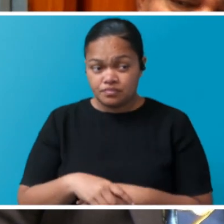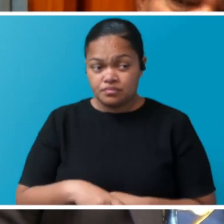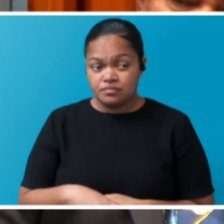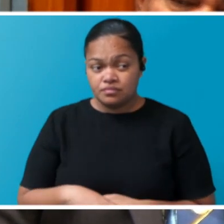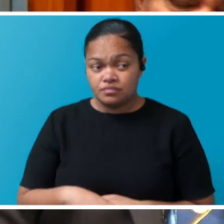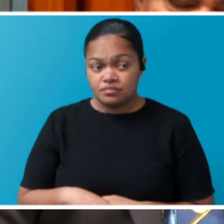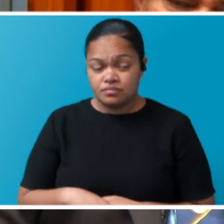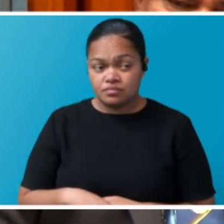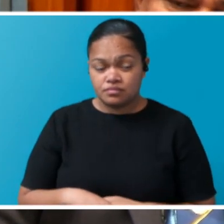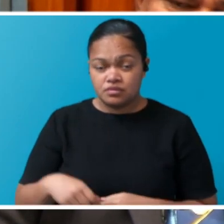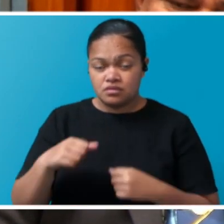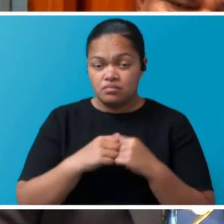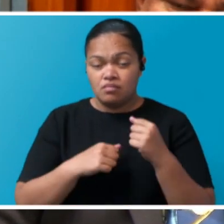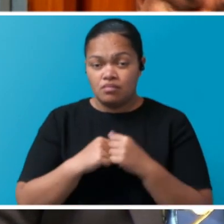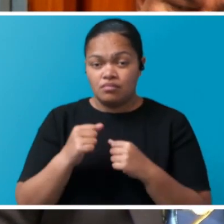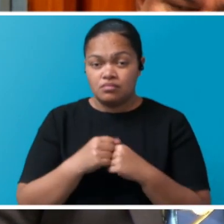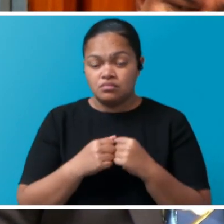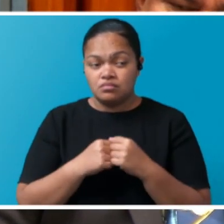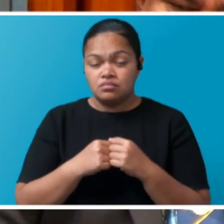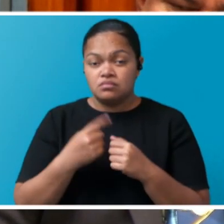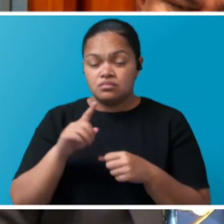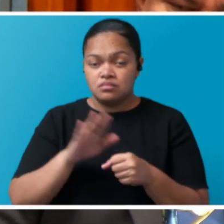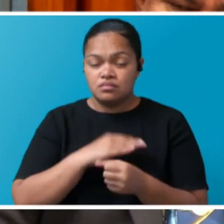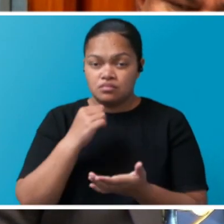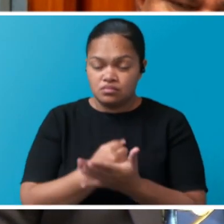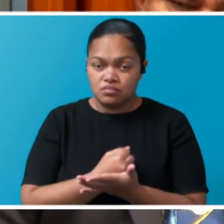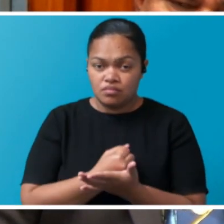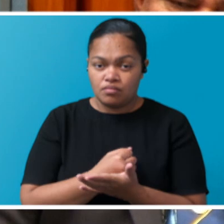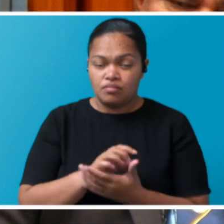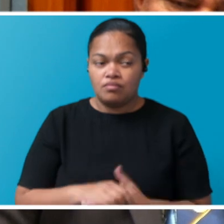follows a structured approach to ensure efficient management and